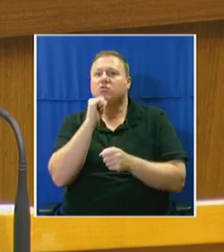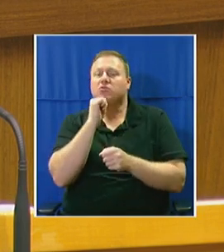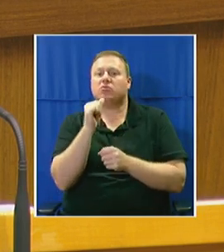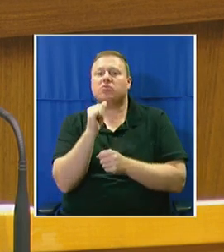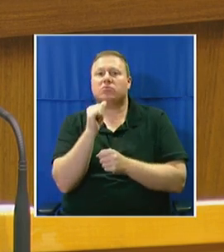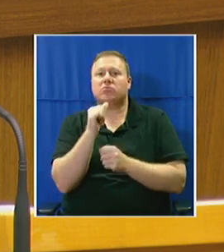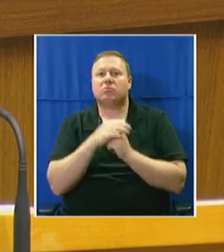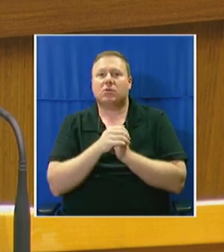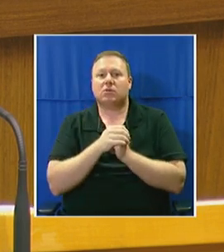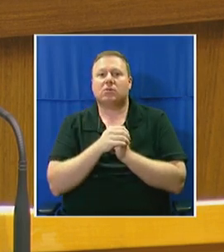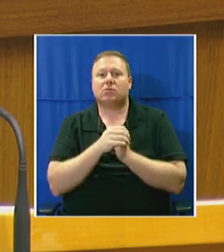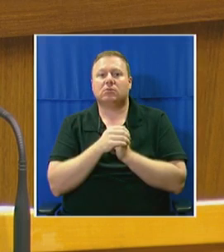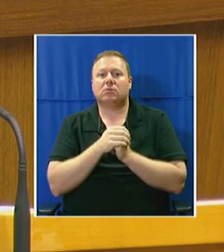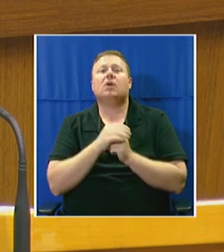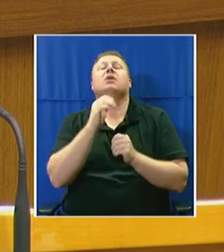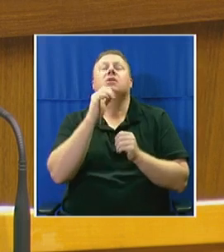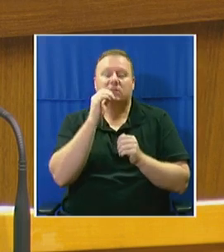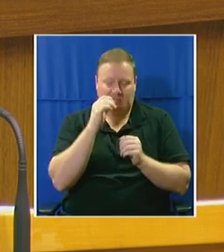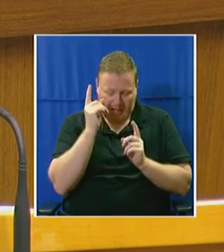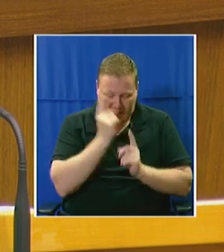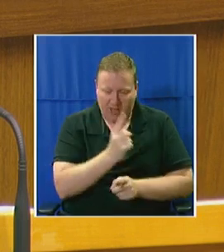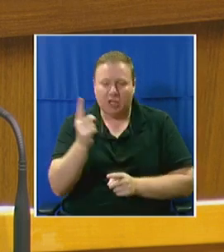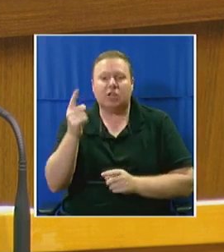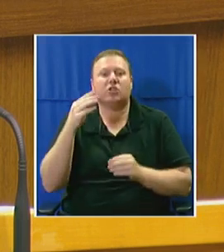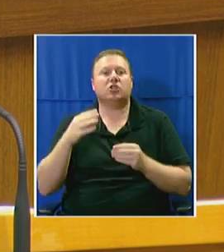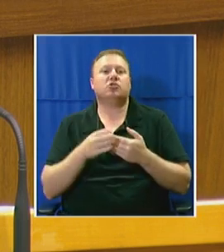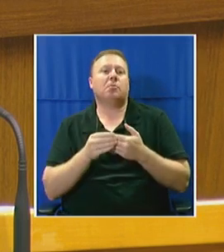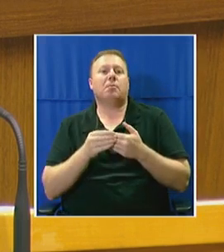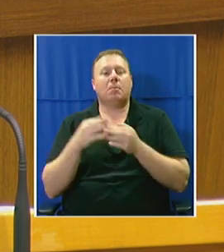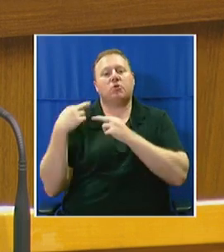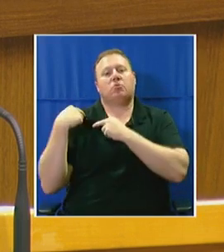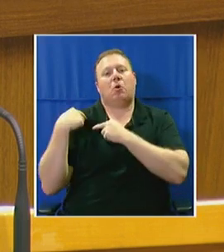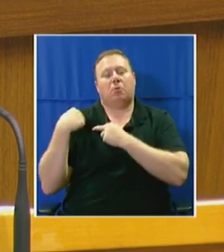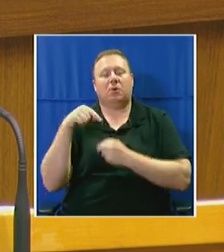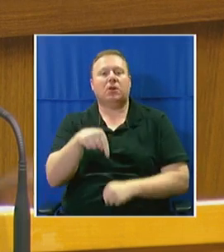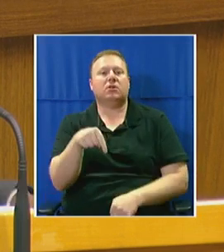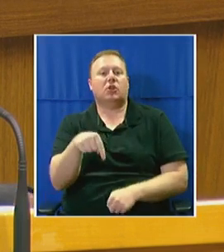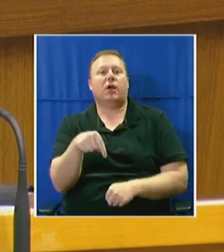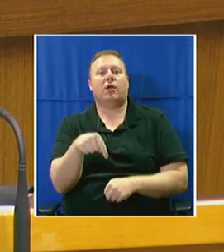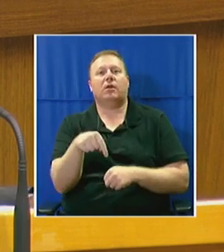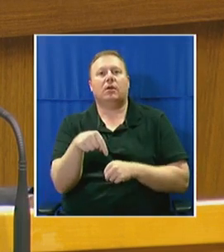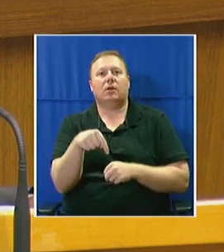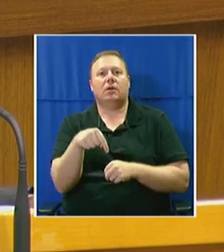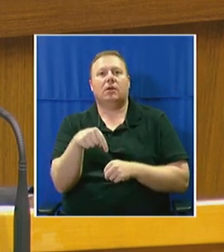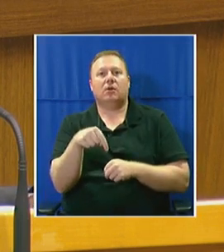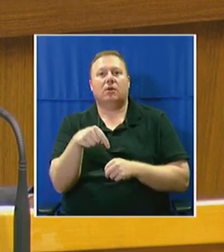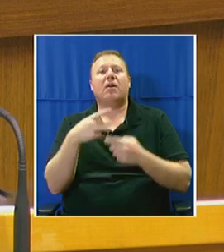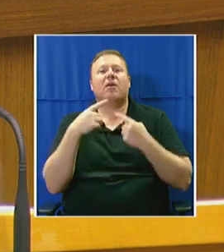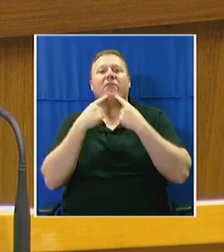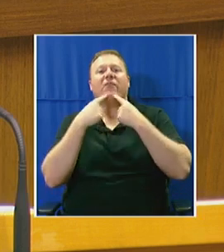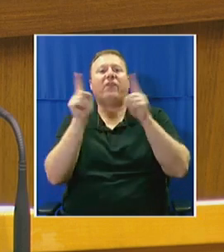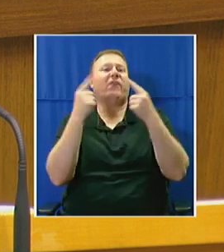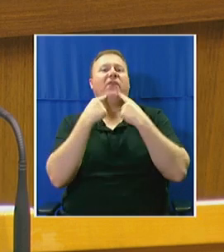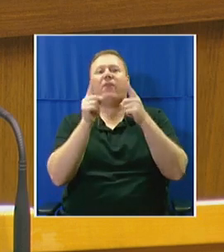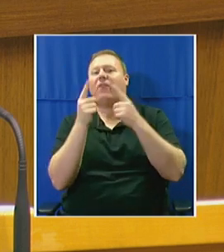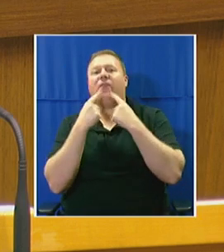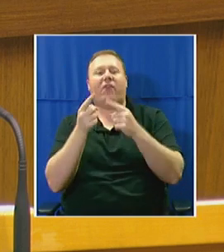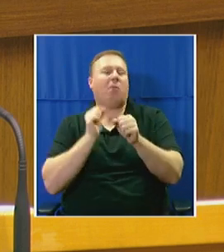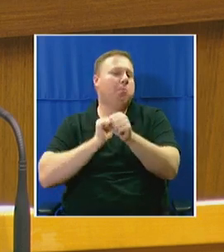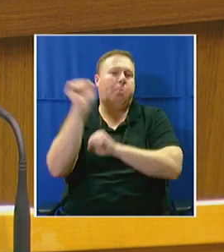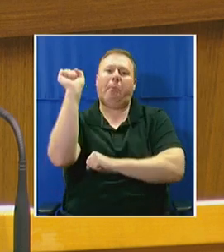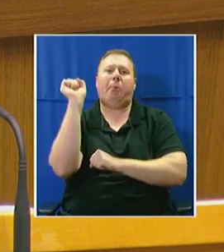happening in the right in our country in our homes our schools our places not far from many of us where we reside